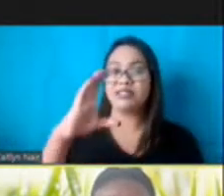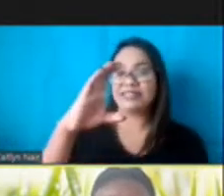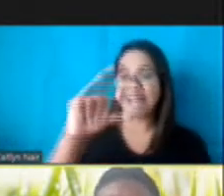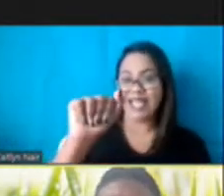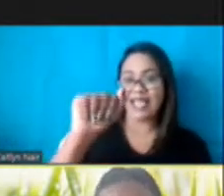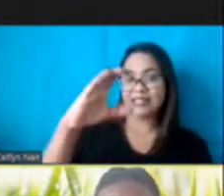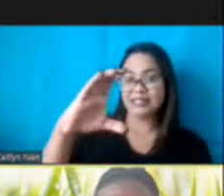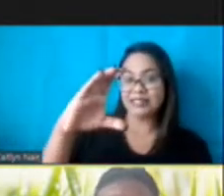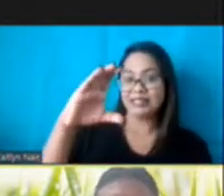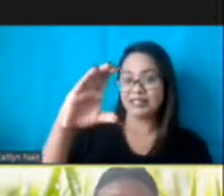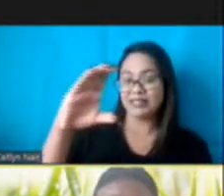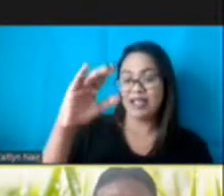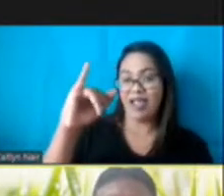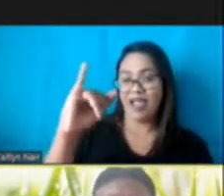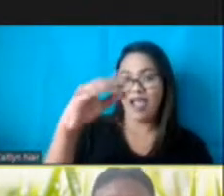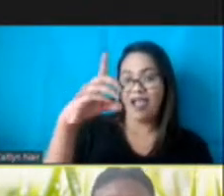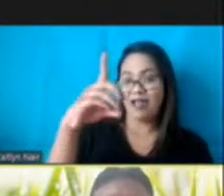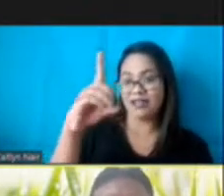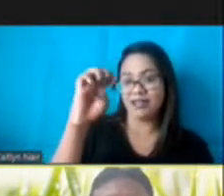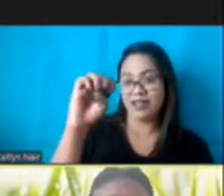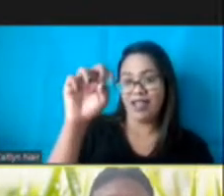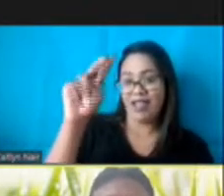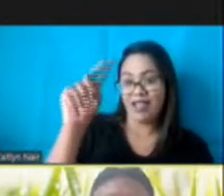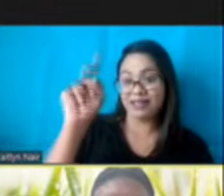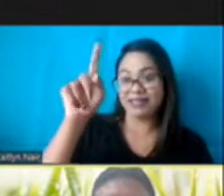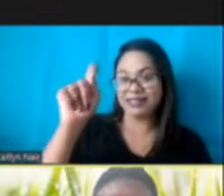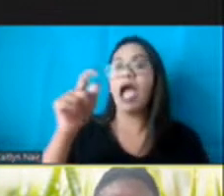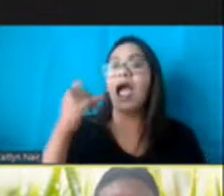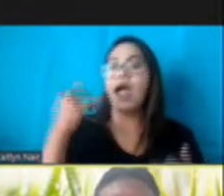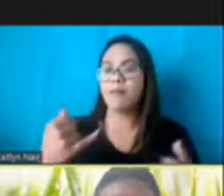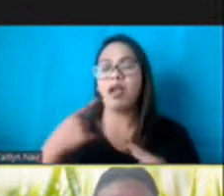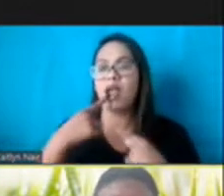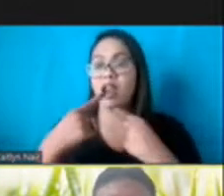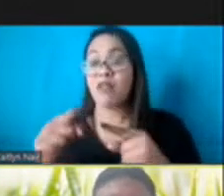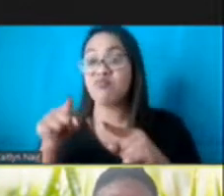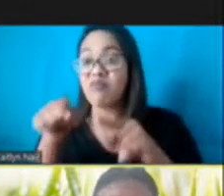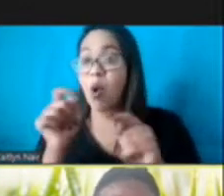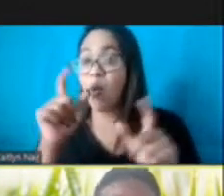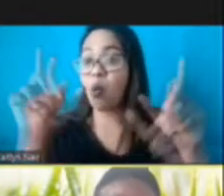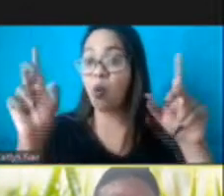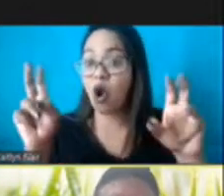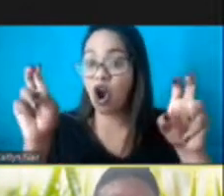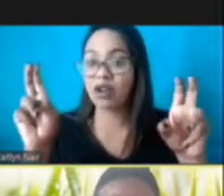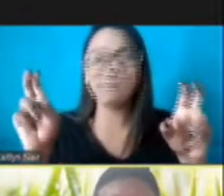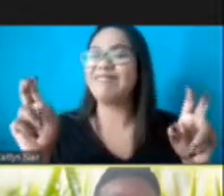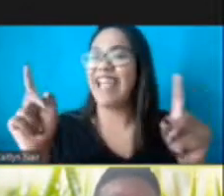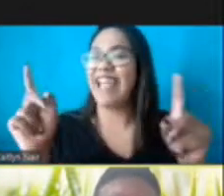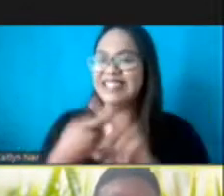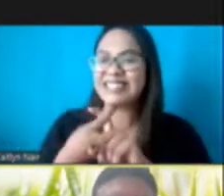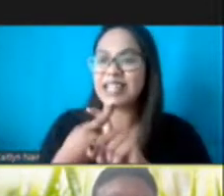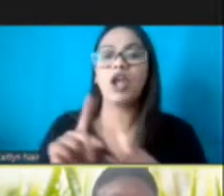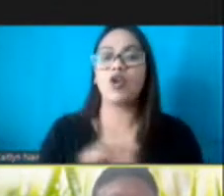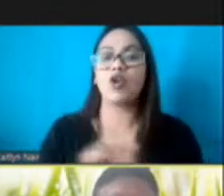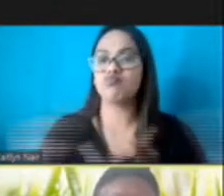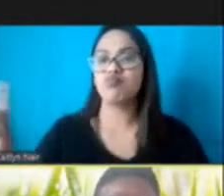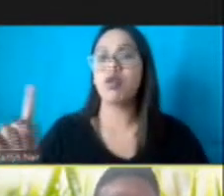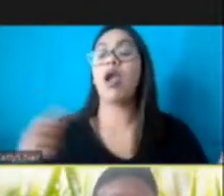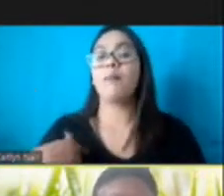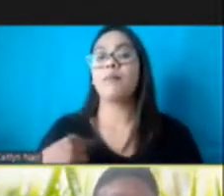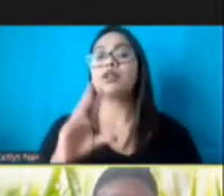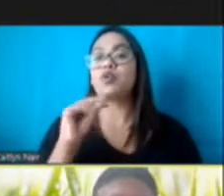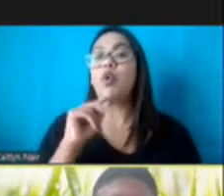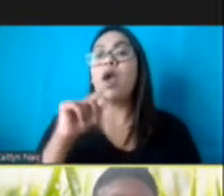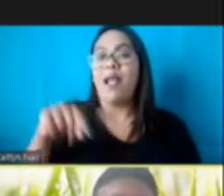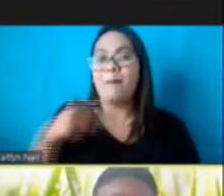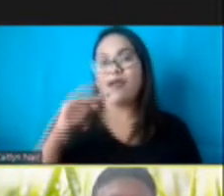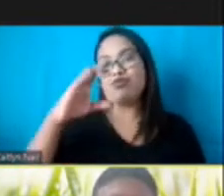prevented. And most of these crashes can be prevented. And the important aspect with a crash is that it's not